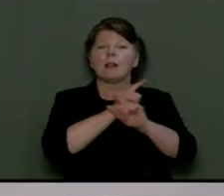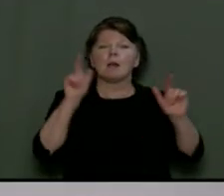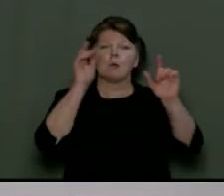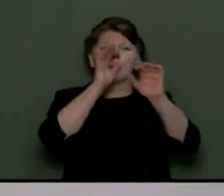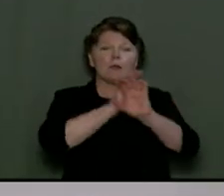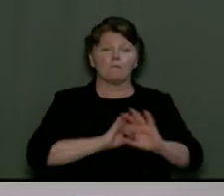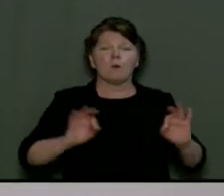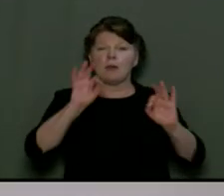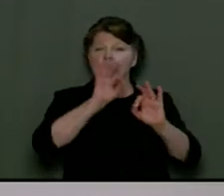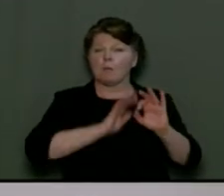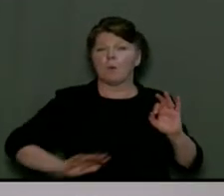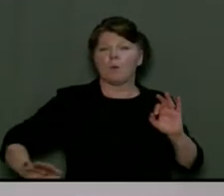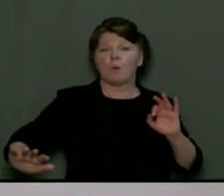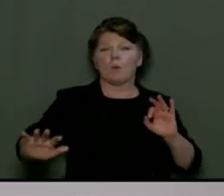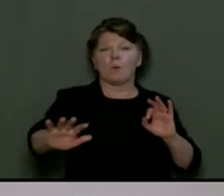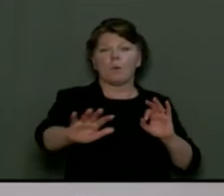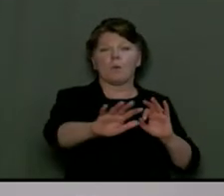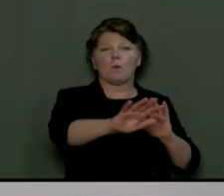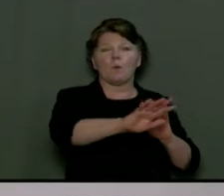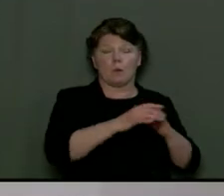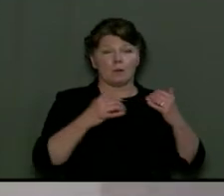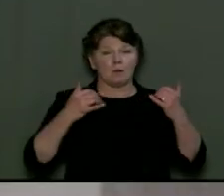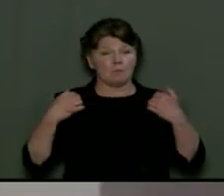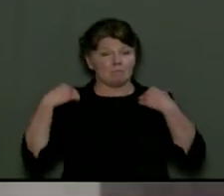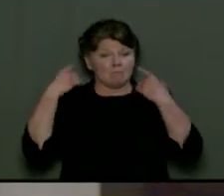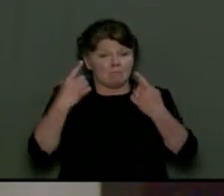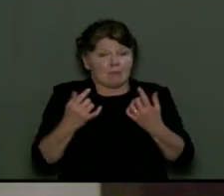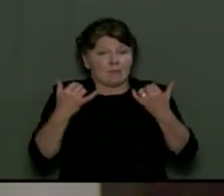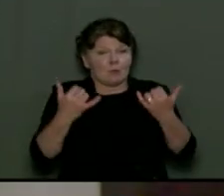liberty and freedom that are heard even to this day.